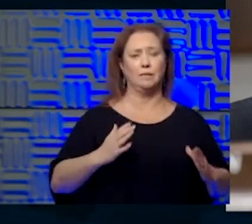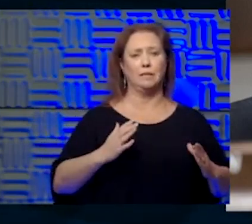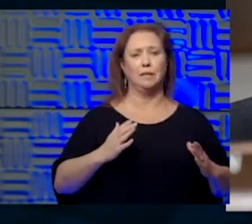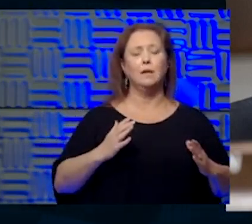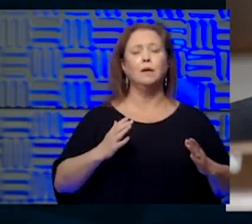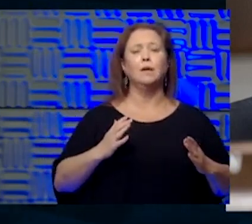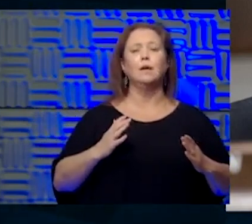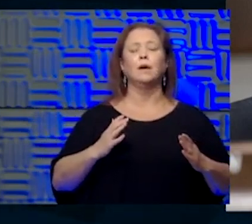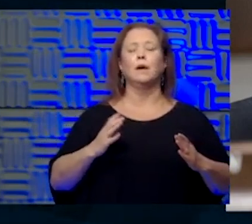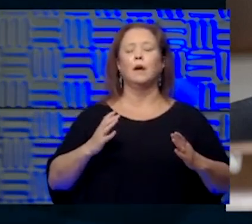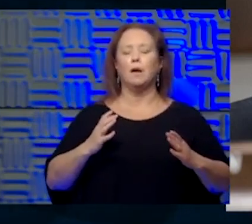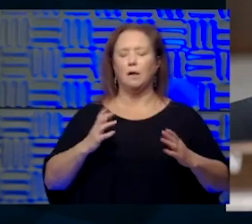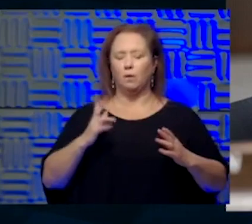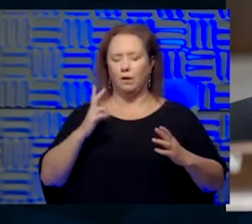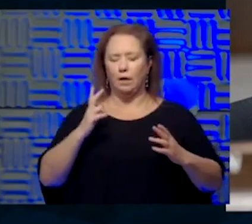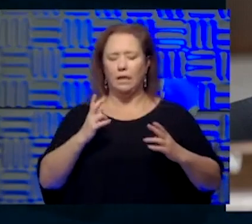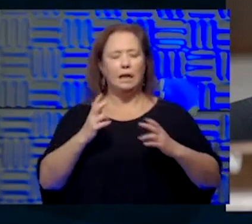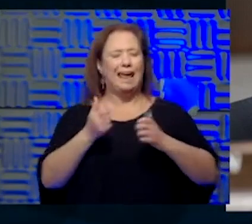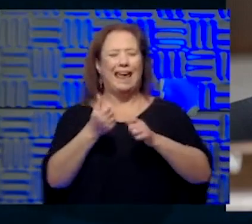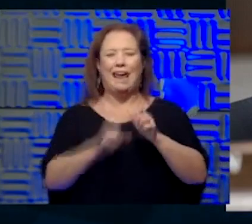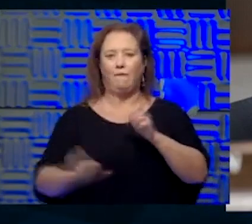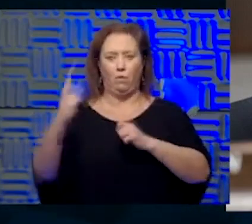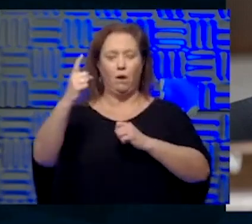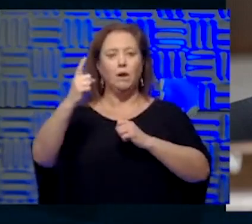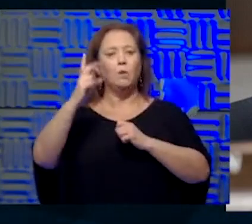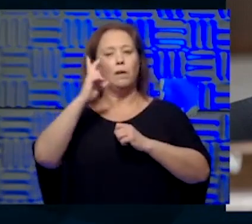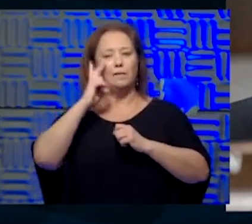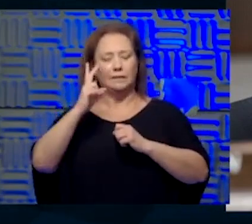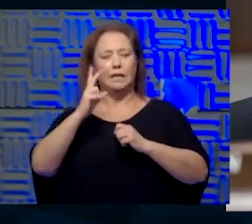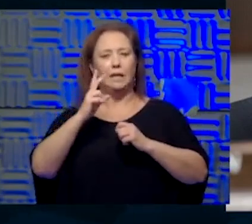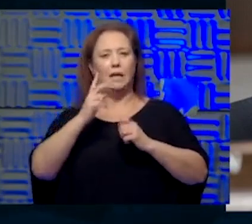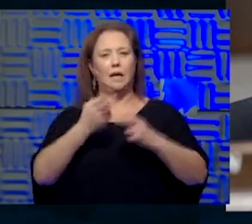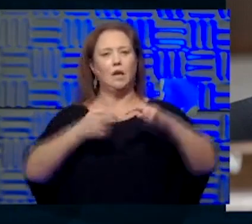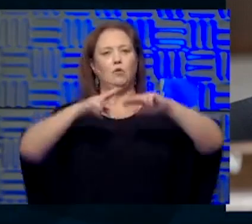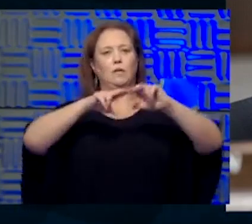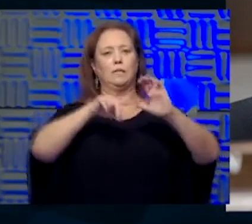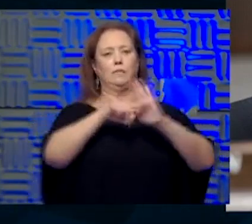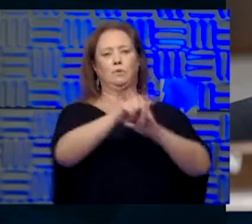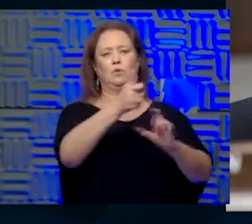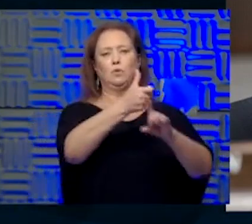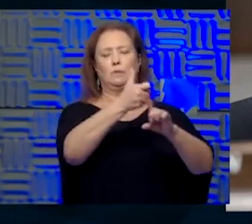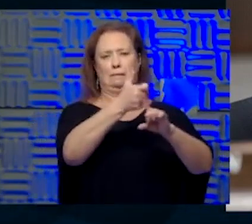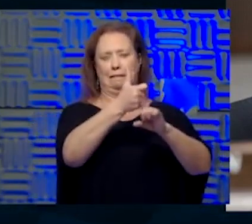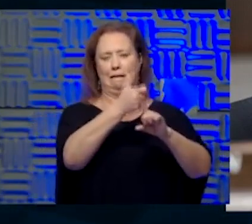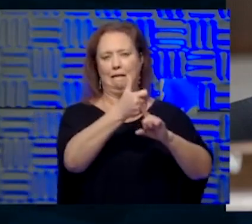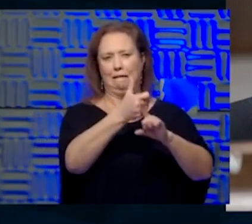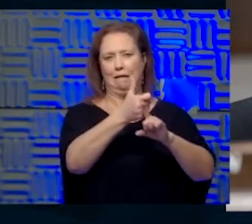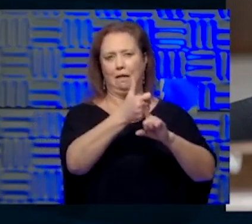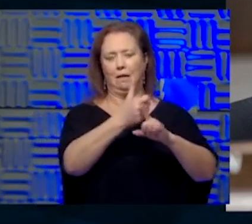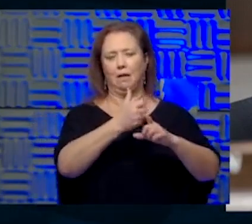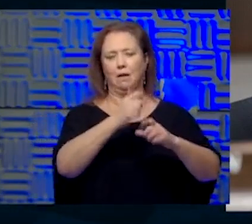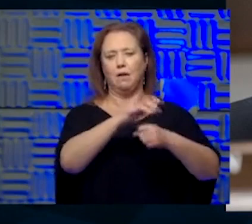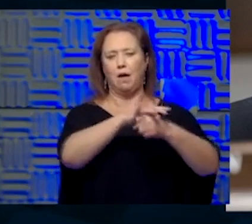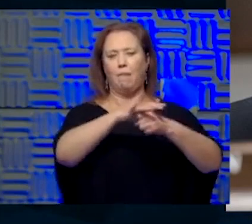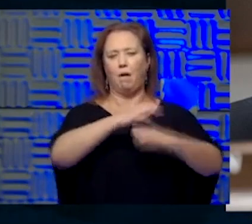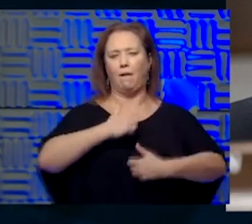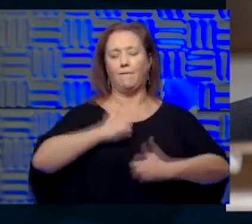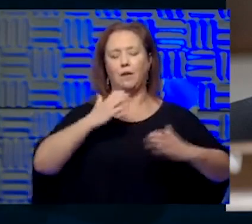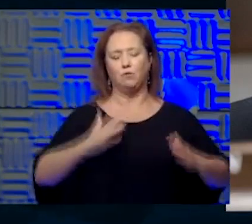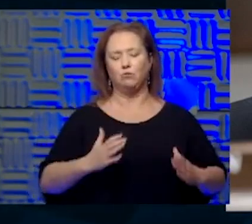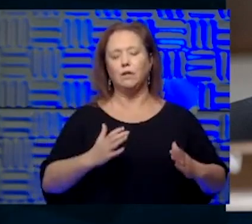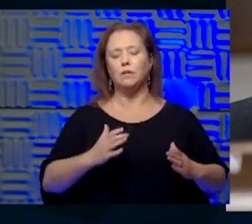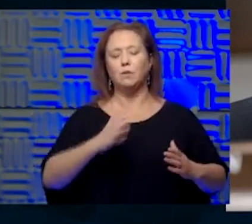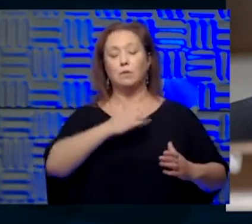increased suicide rates by veterans, and it is my top priority in